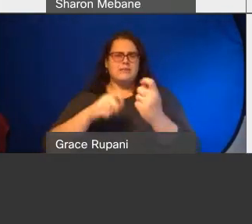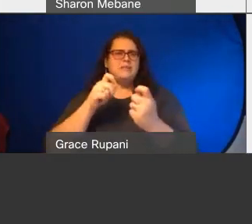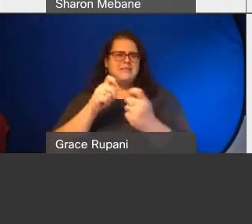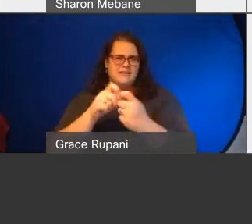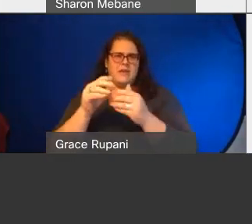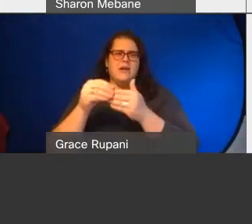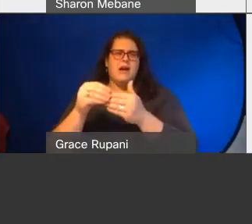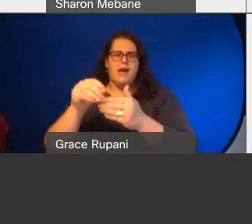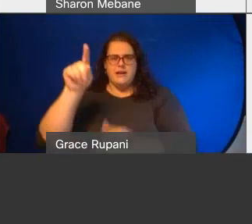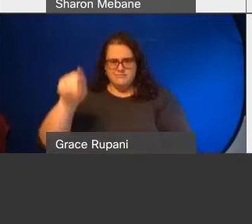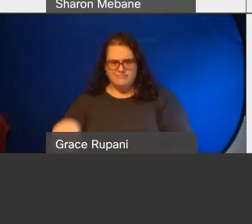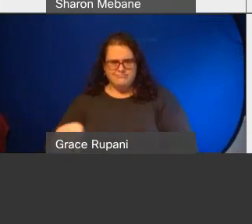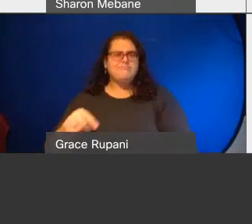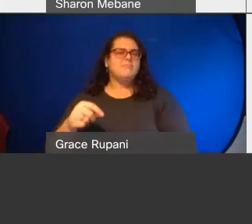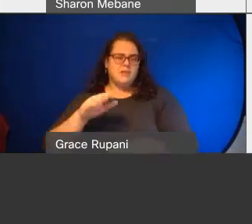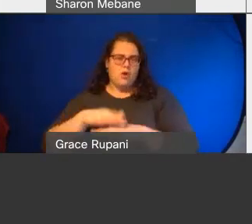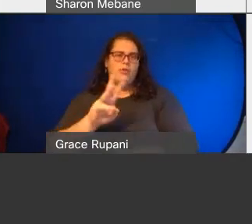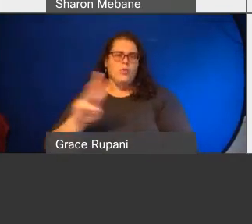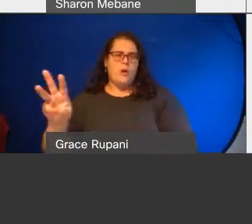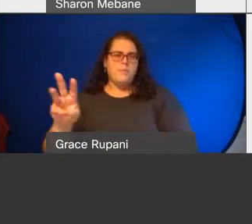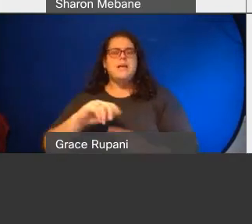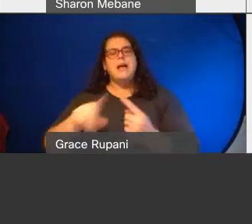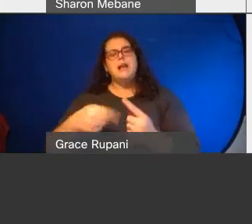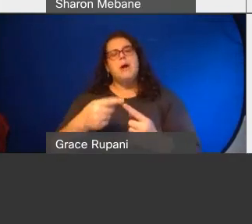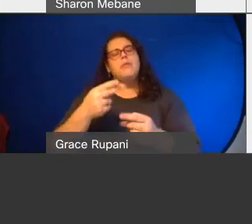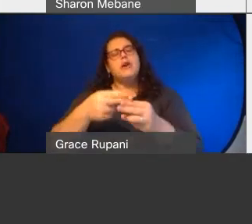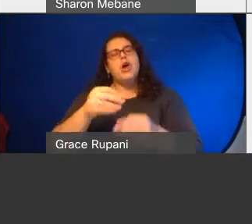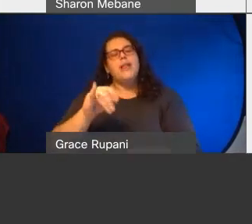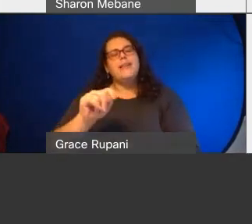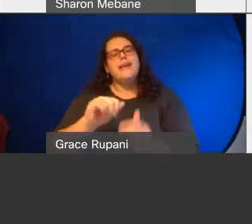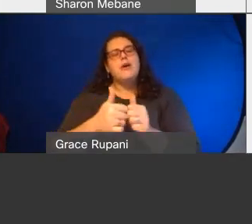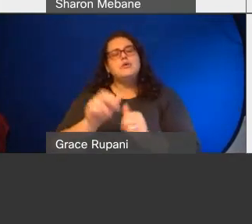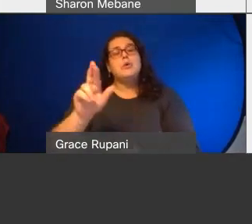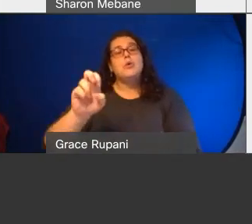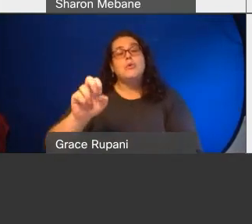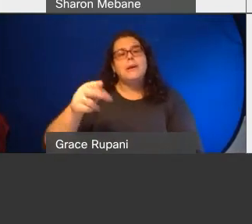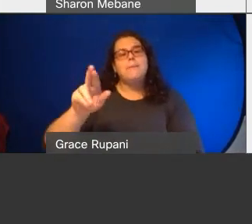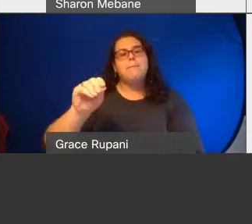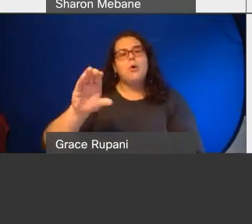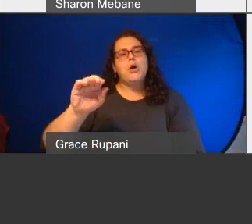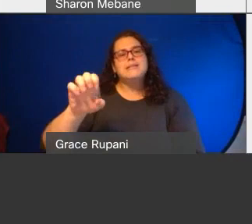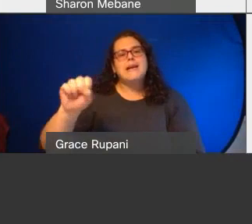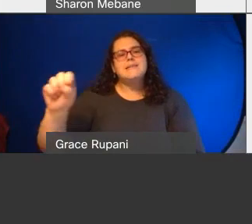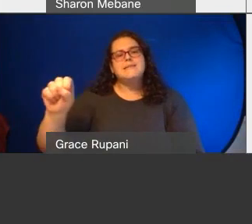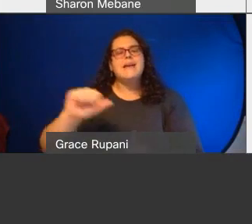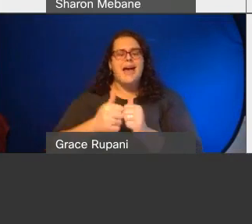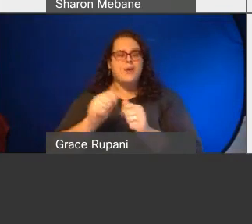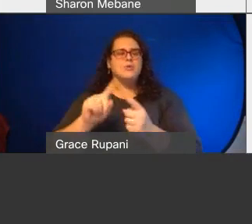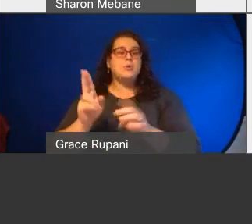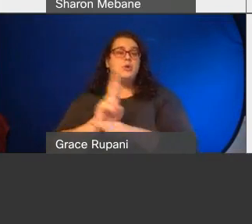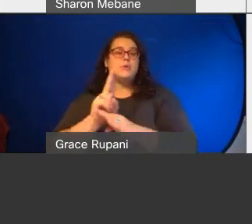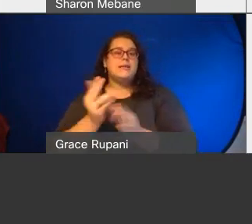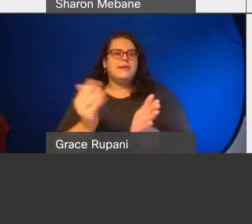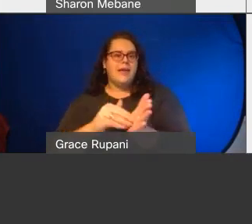on how to, they call it reprocess eye protection, meaning cleaning and disinfecting and then reusing that eye protection.